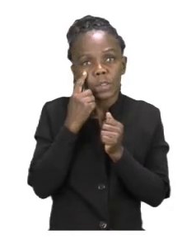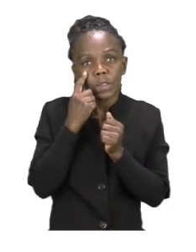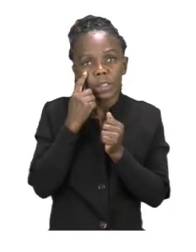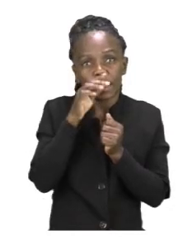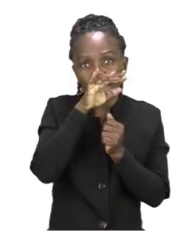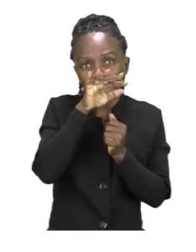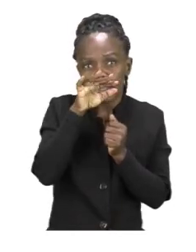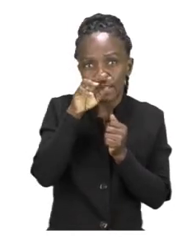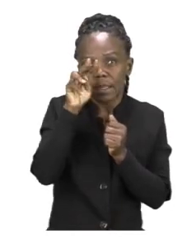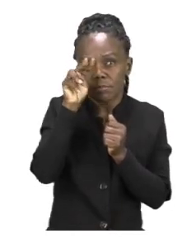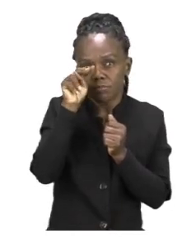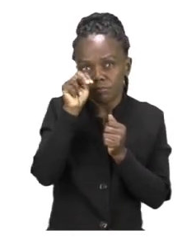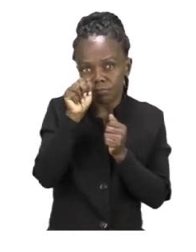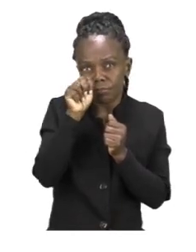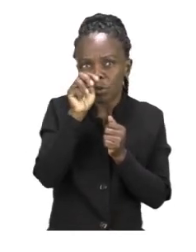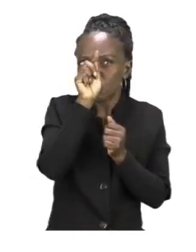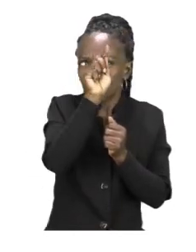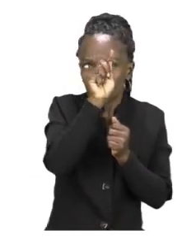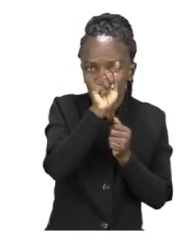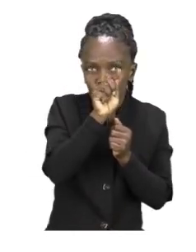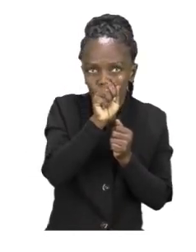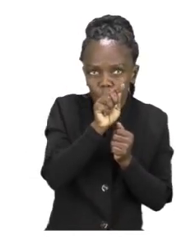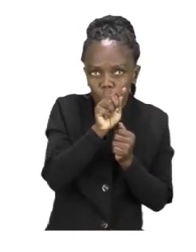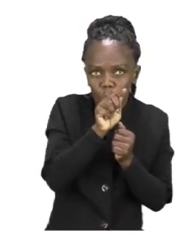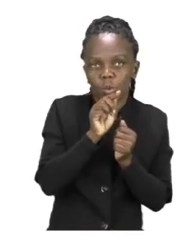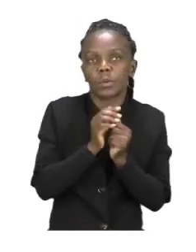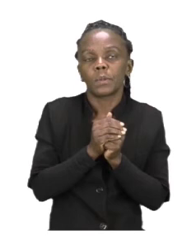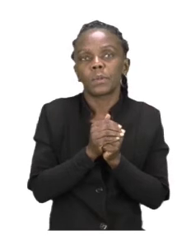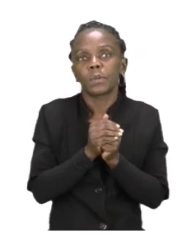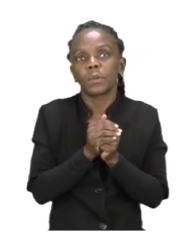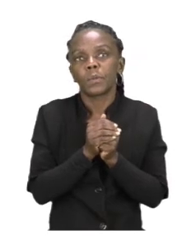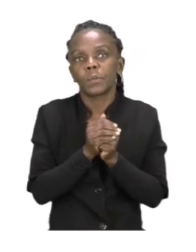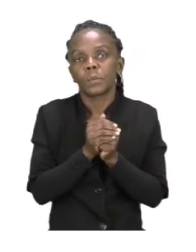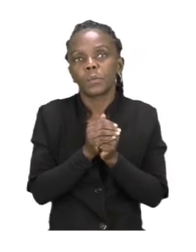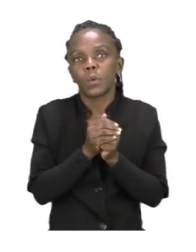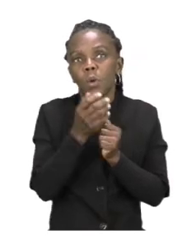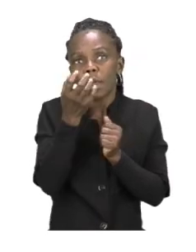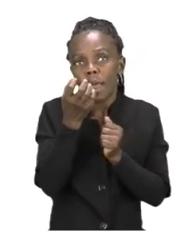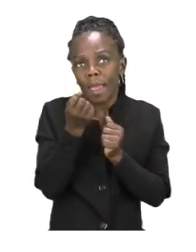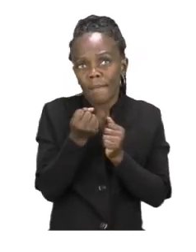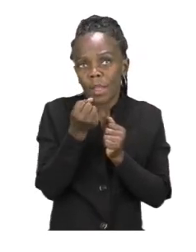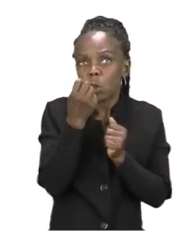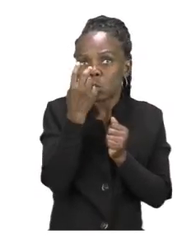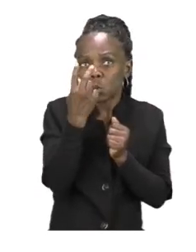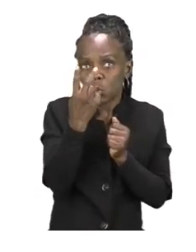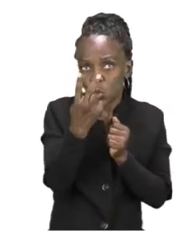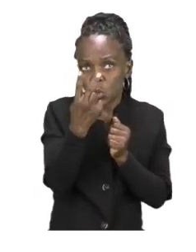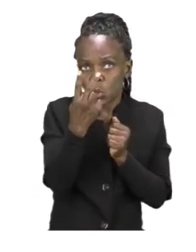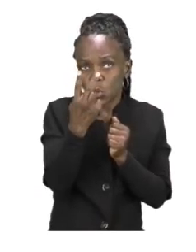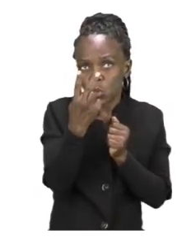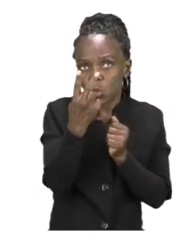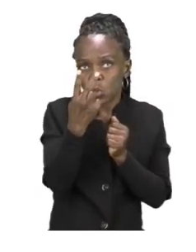the dotted line. Now there are two of each. We have the